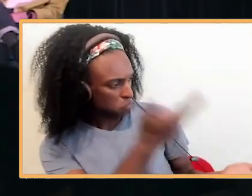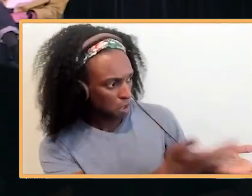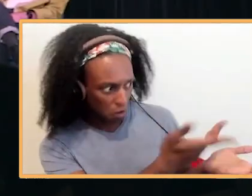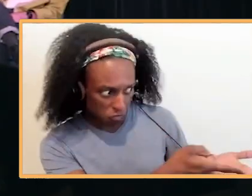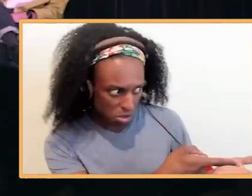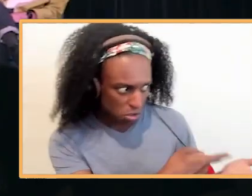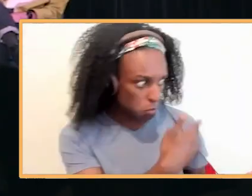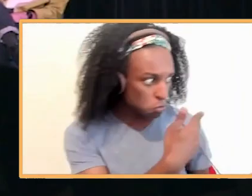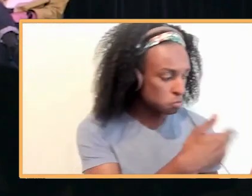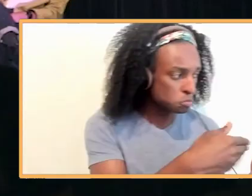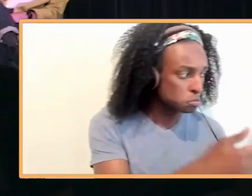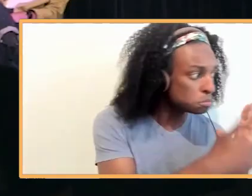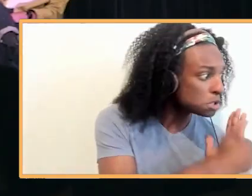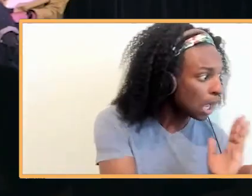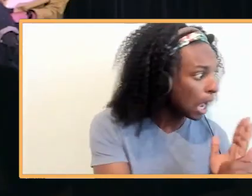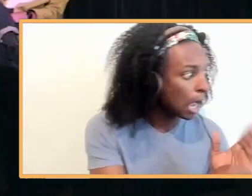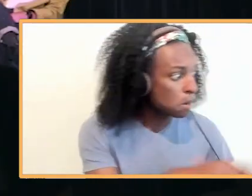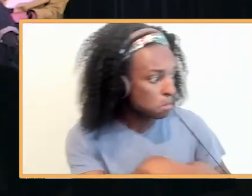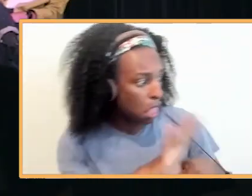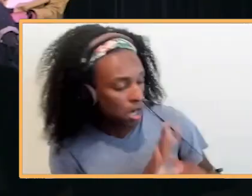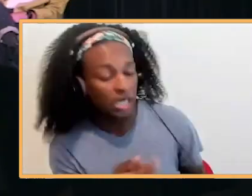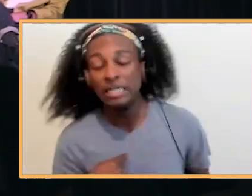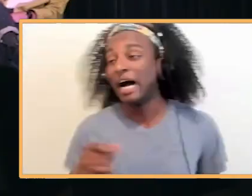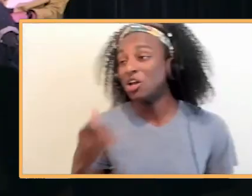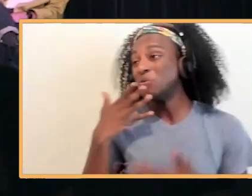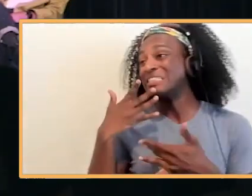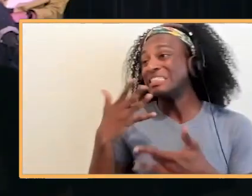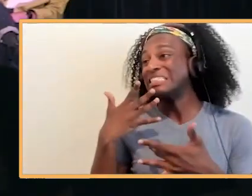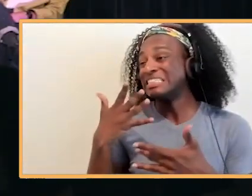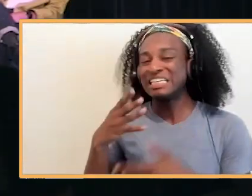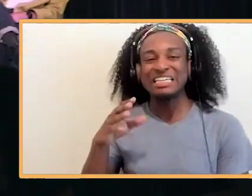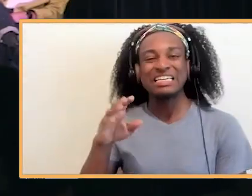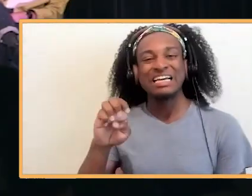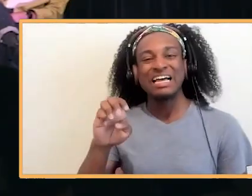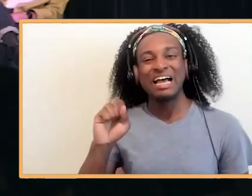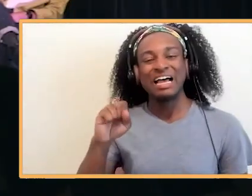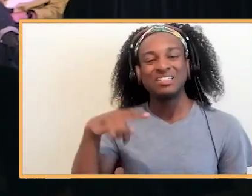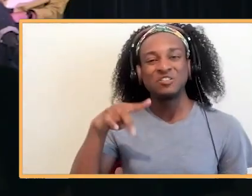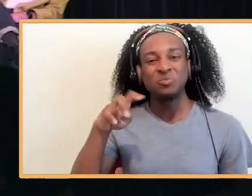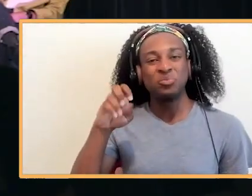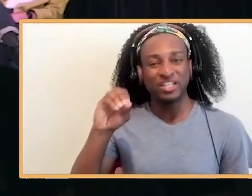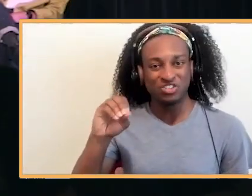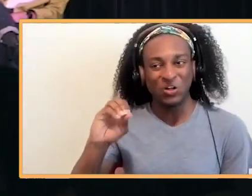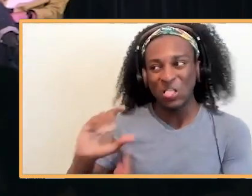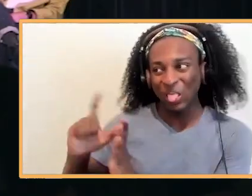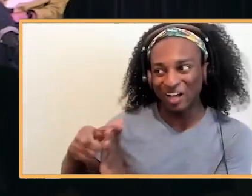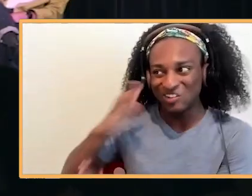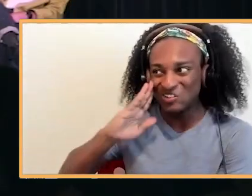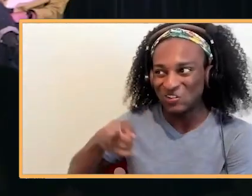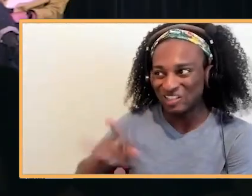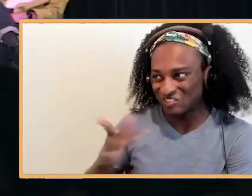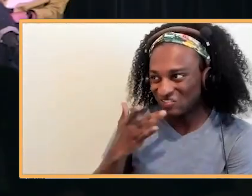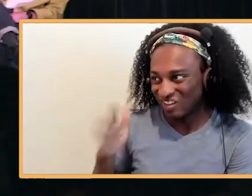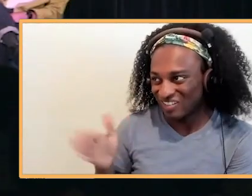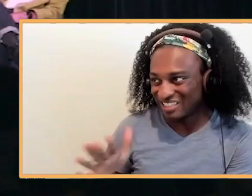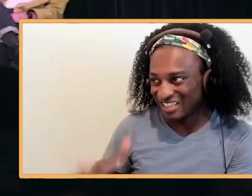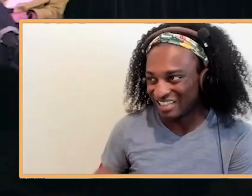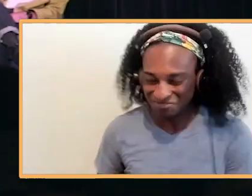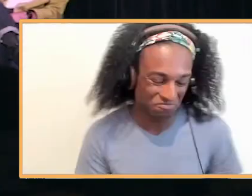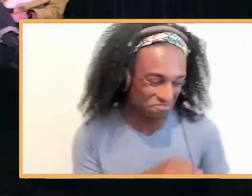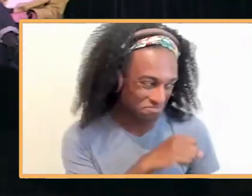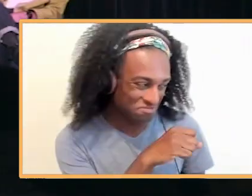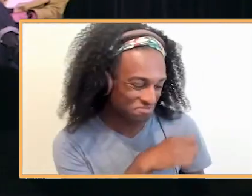get to decide. I will sing Espresso to you later. I know that's your jam. That's my favorite song. We're going to get into it